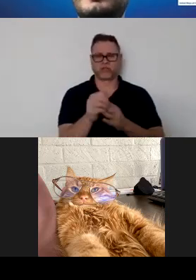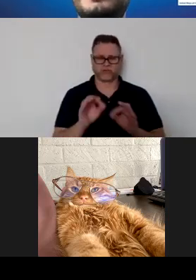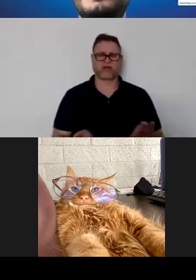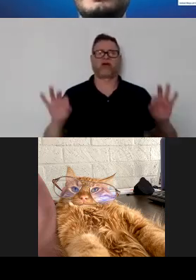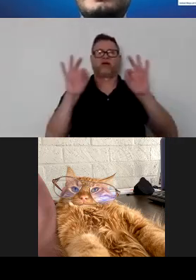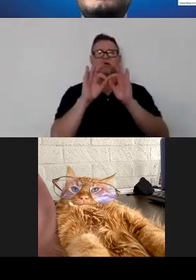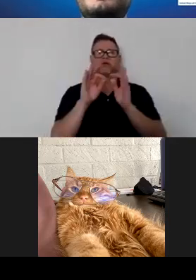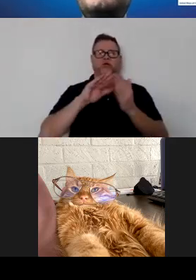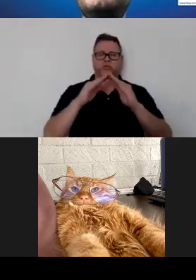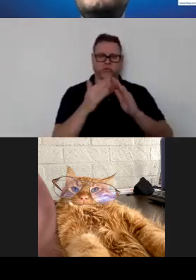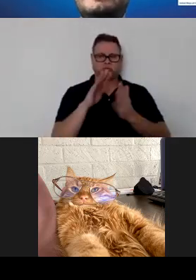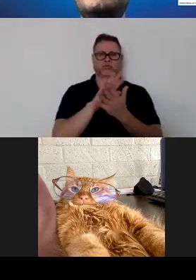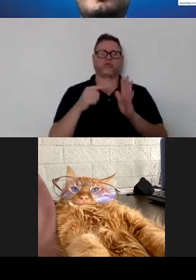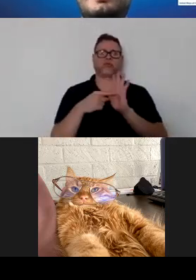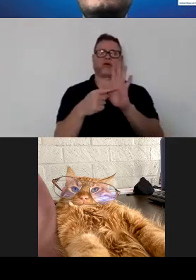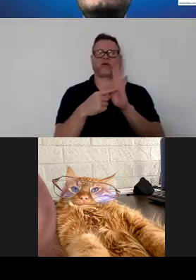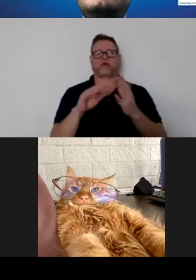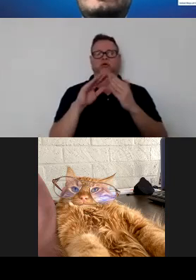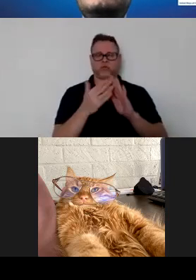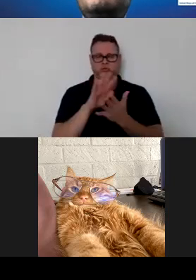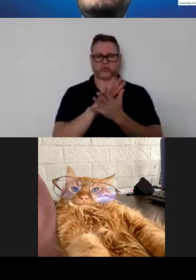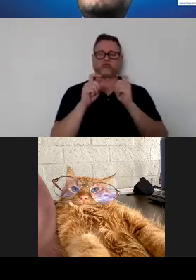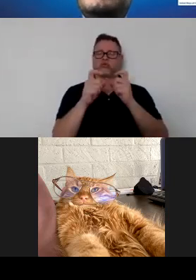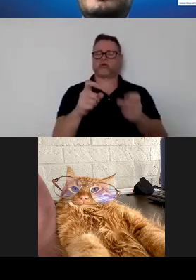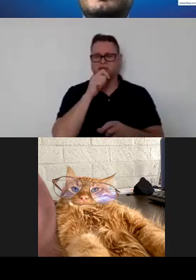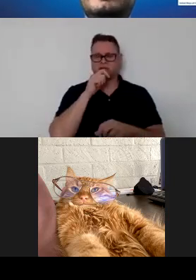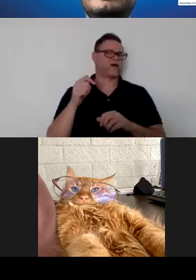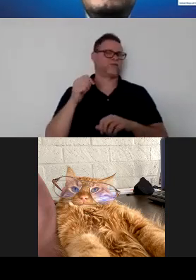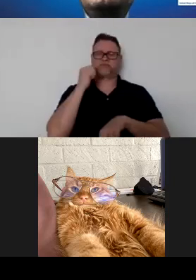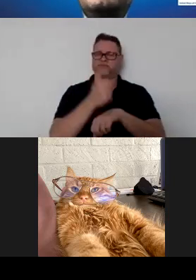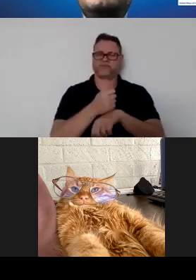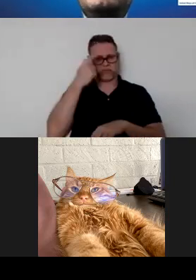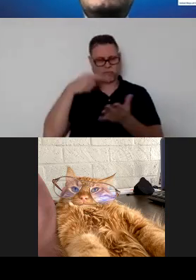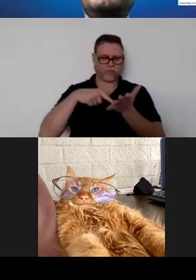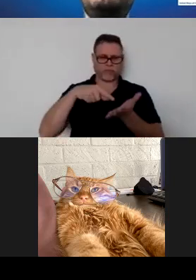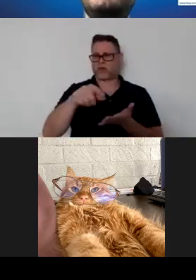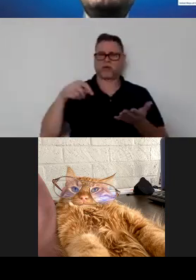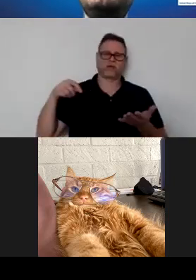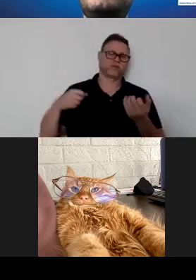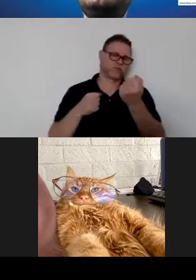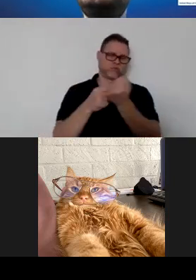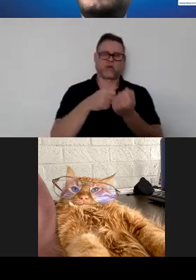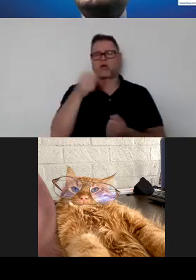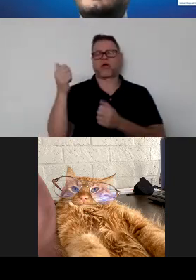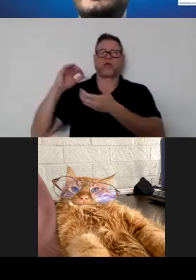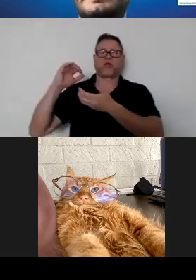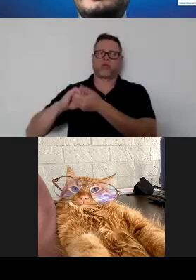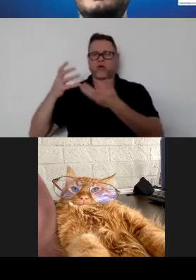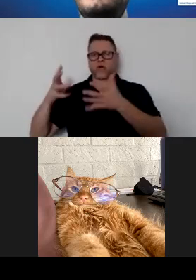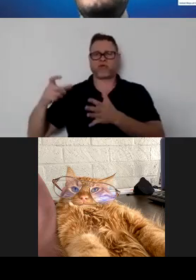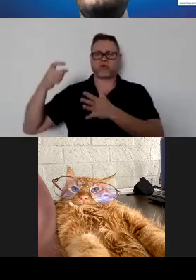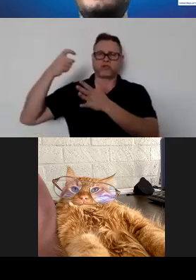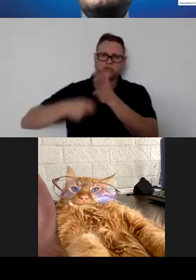school model. Community school grants aren't designed to pay for supports and services that other partners are already charged to